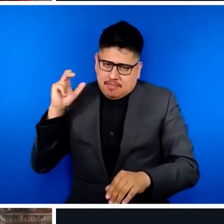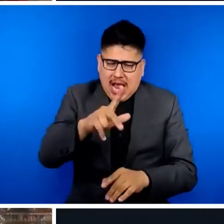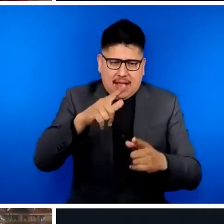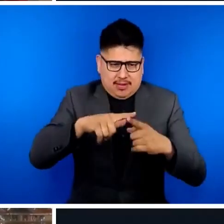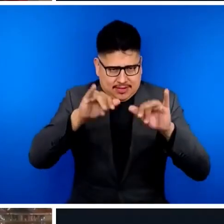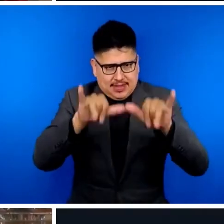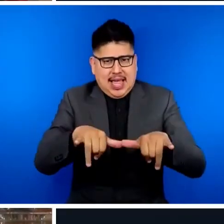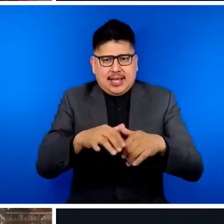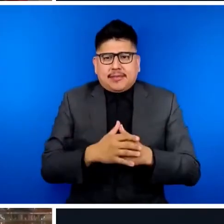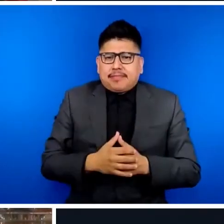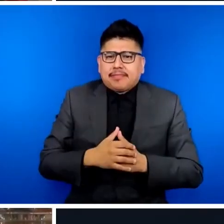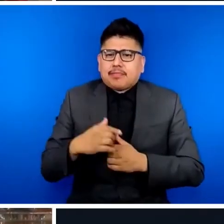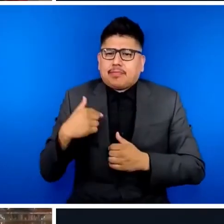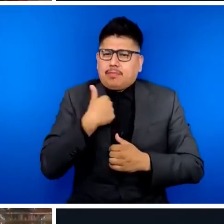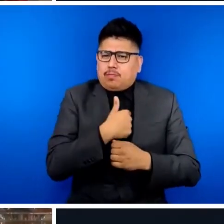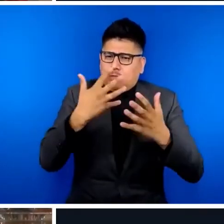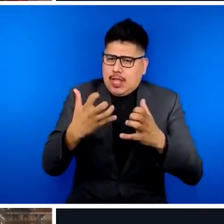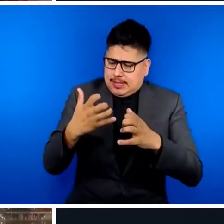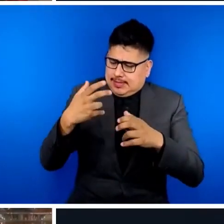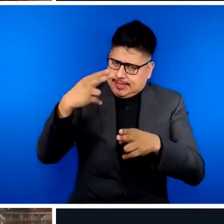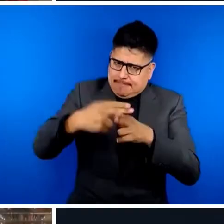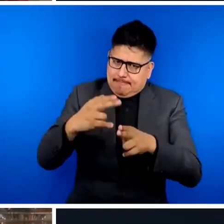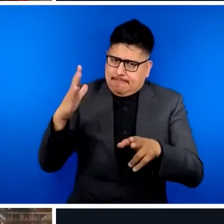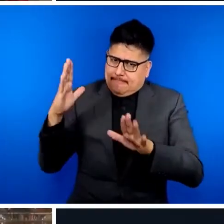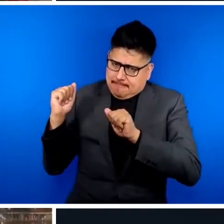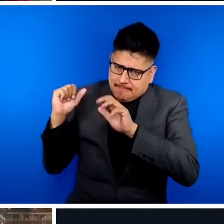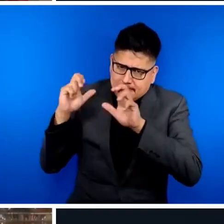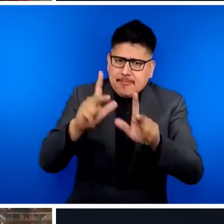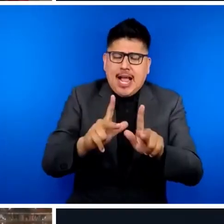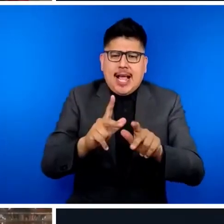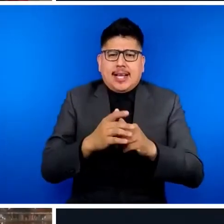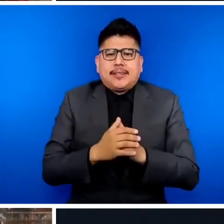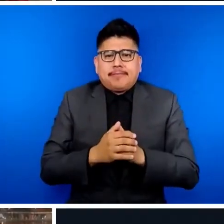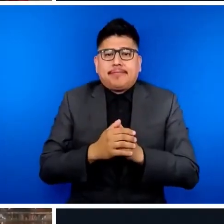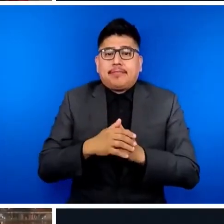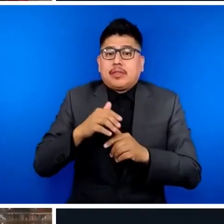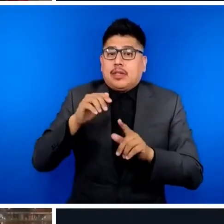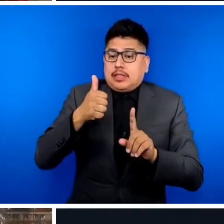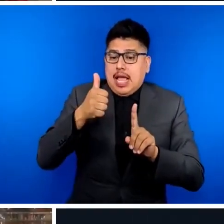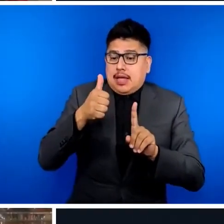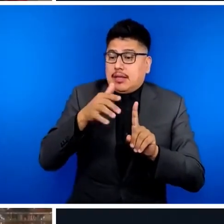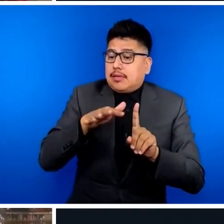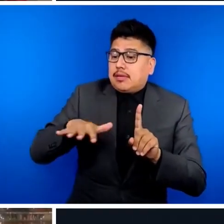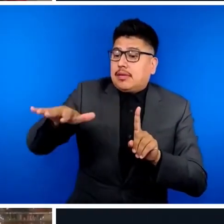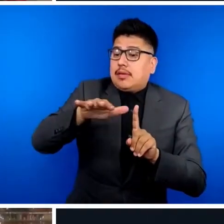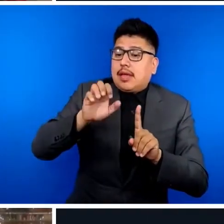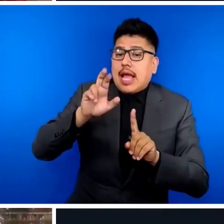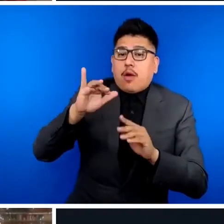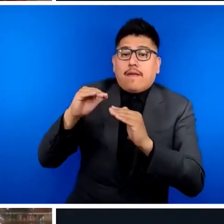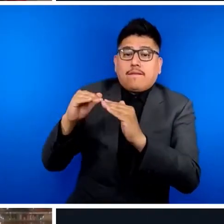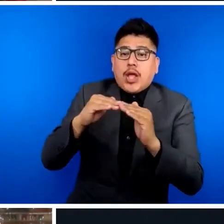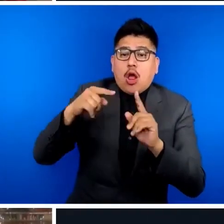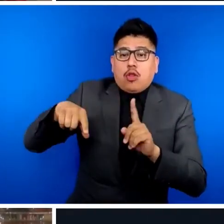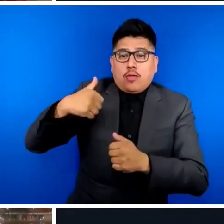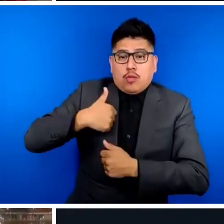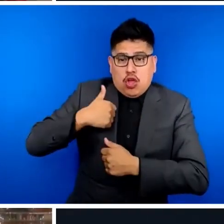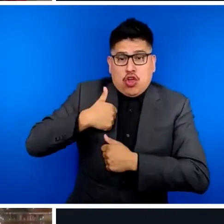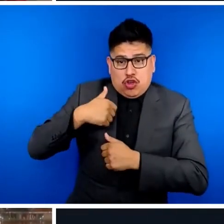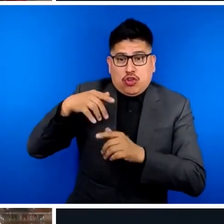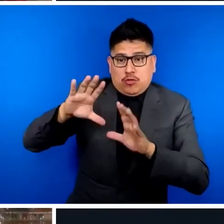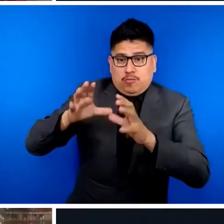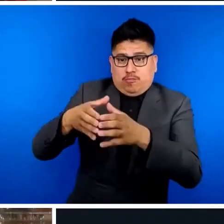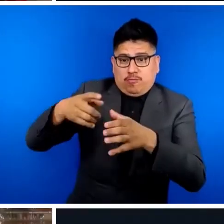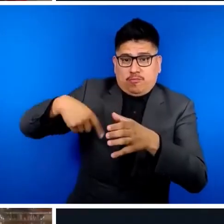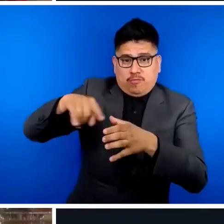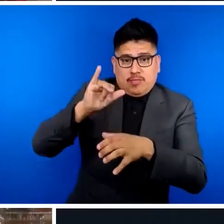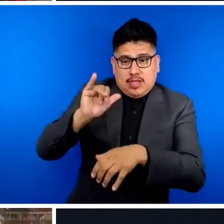Everybody wanted to change back, too. And 10 of Eric's fellow warriors from that incredible night of victory will